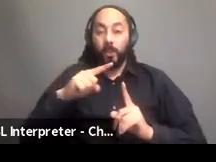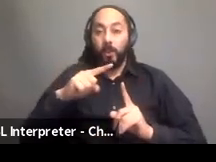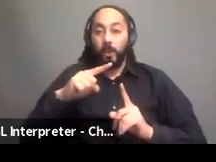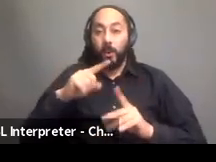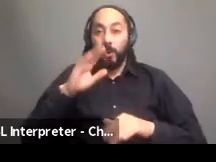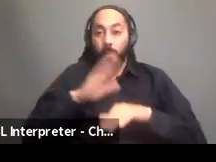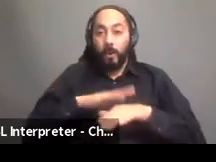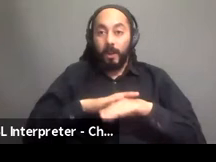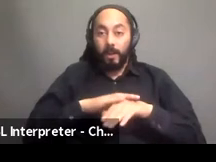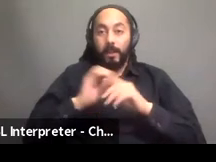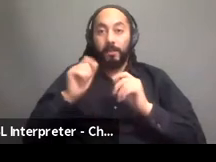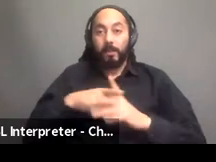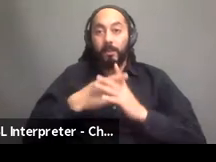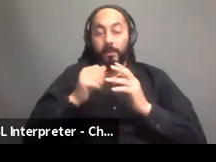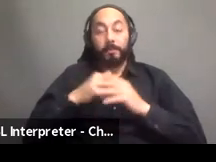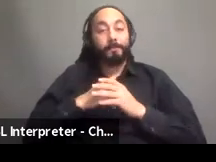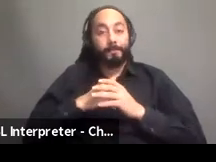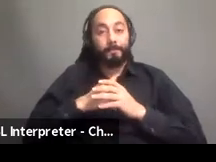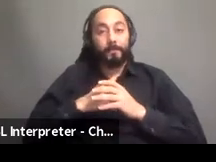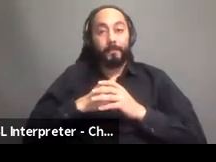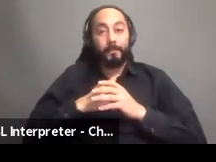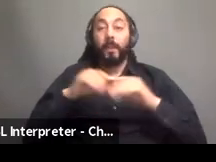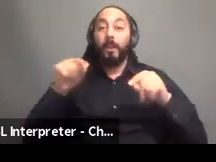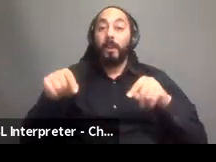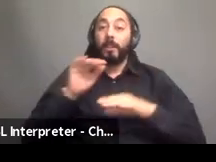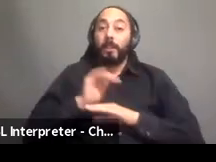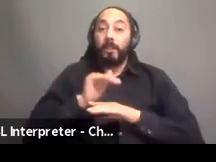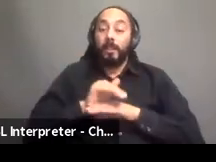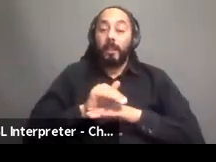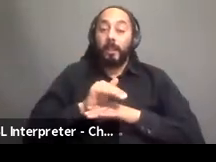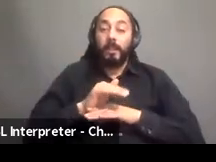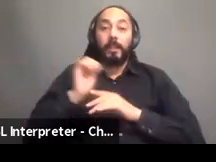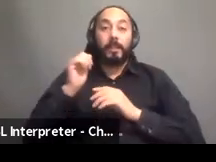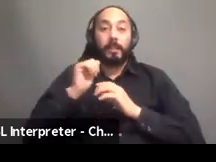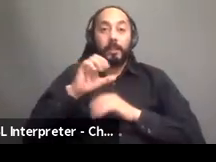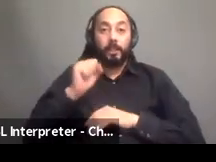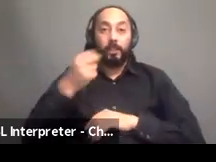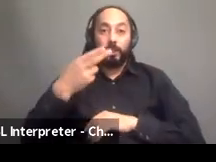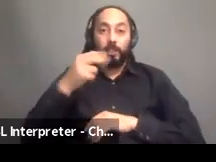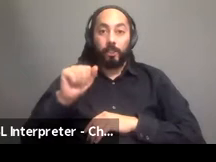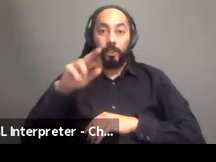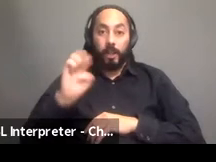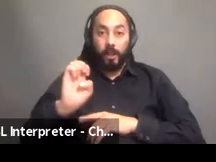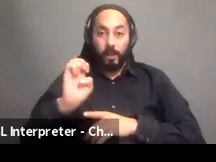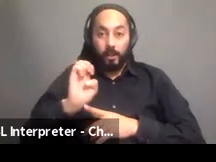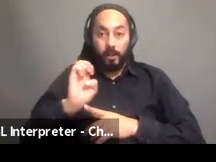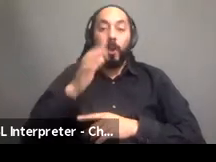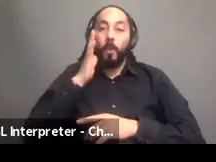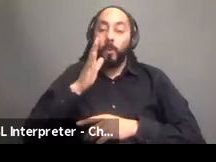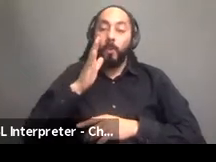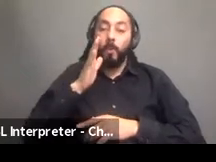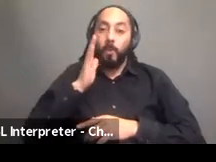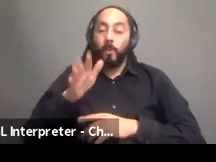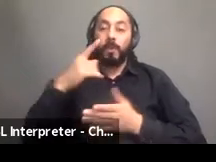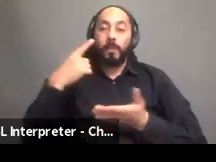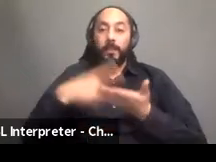let's start with that. This evening, the Sexual Harassment and Assault Resource Exchange, or SHARE, will be discussing standing